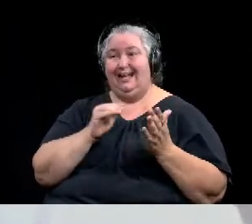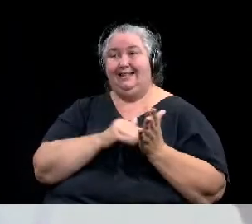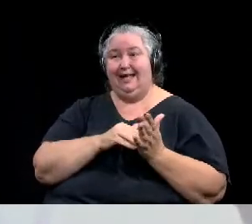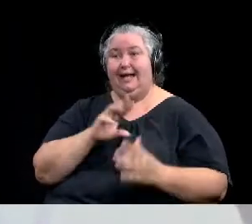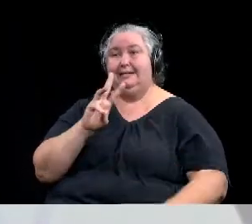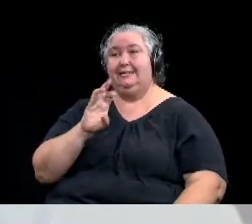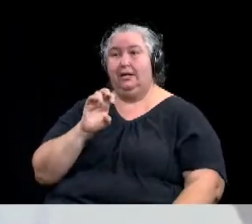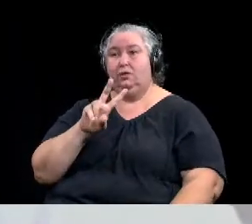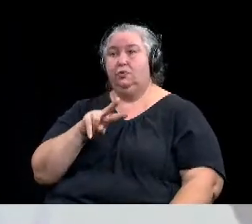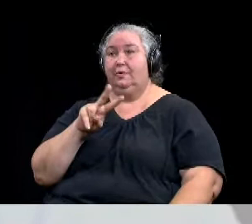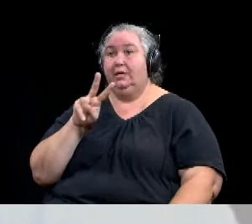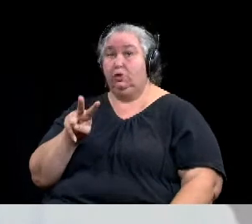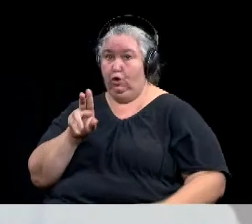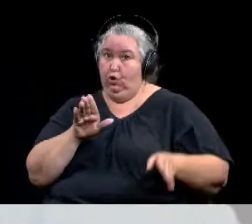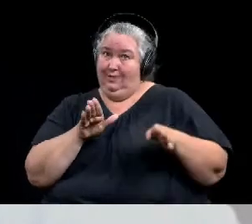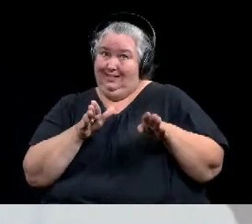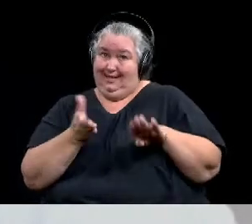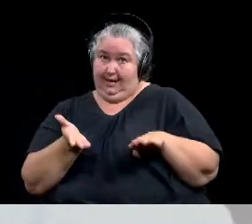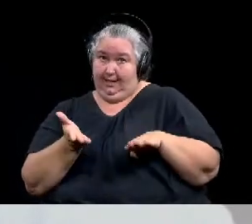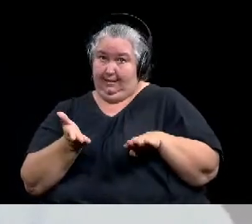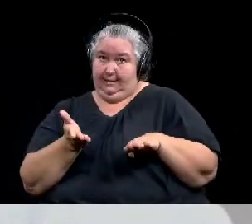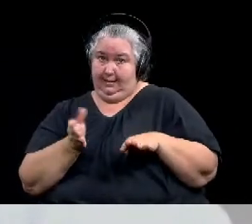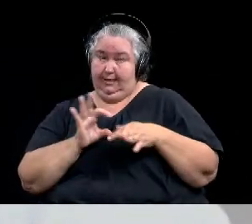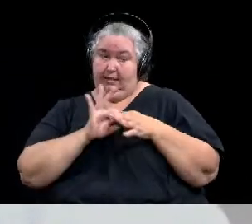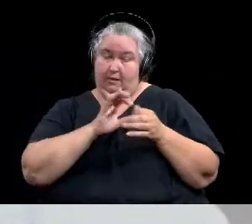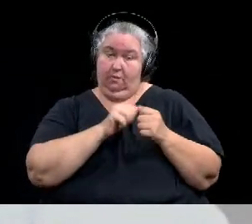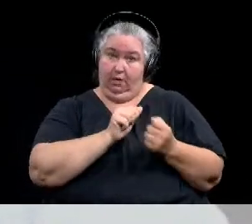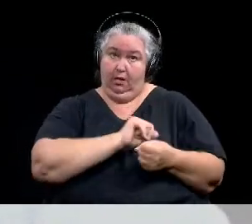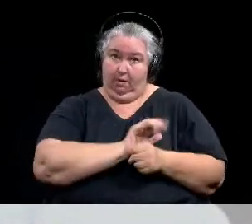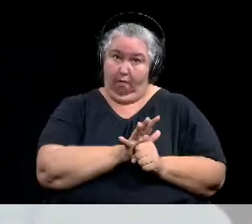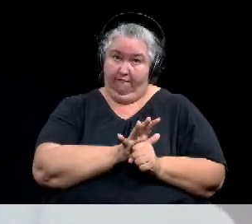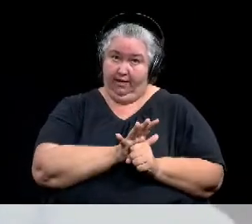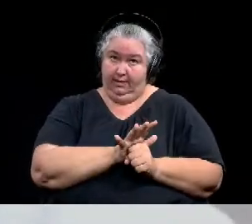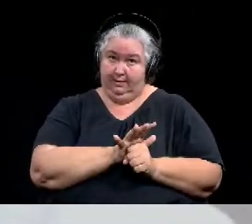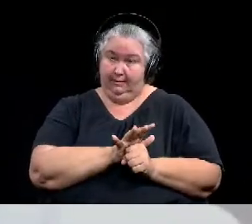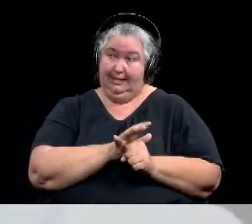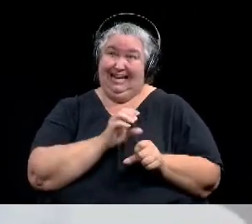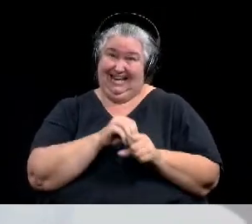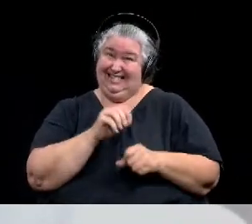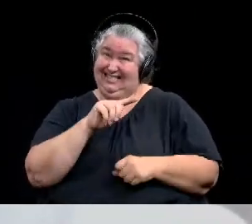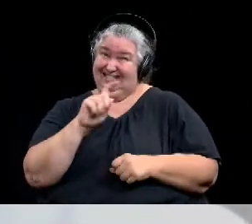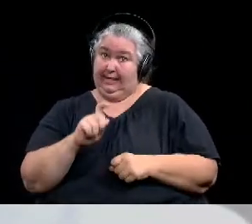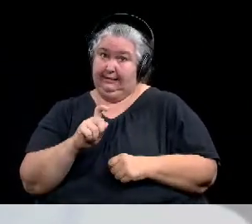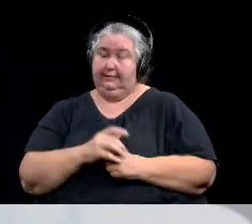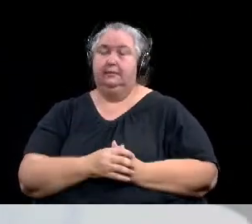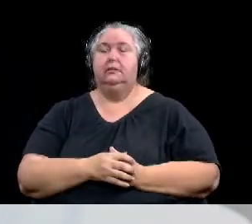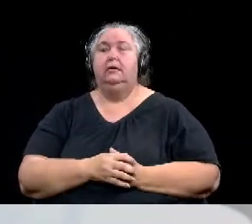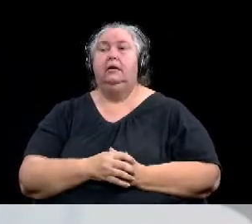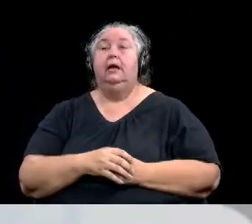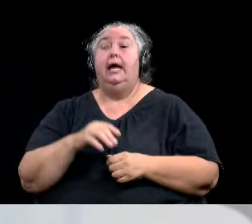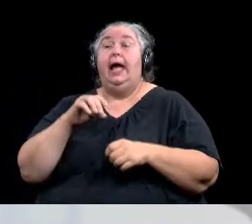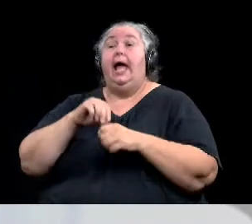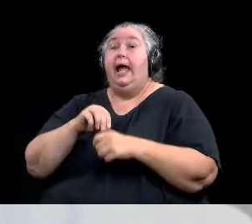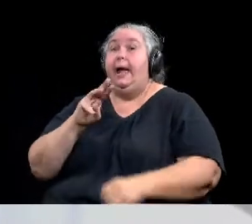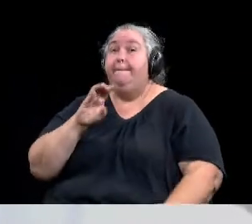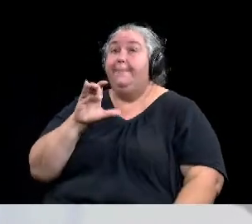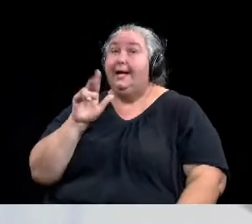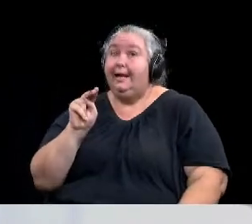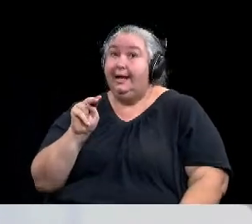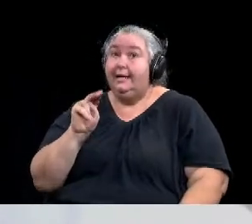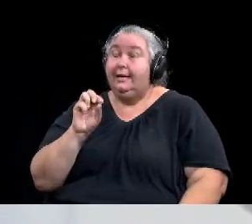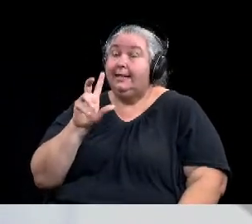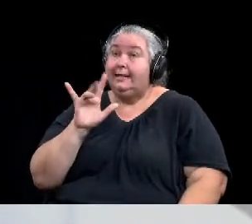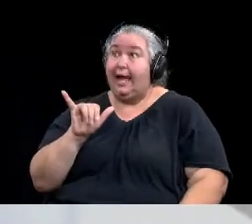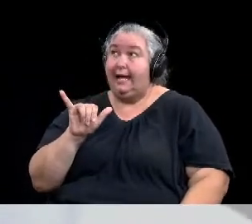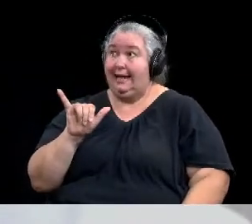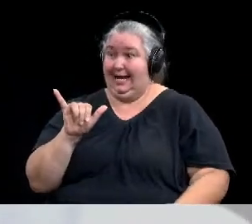16,622 fatalities due to COVID-19 in our state. In Mclennan County, this is the update as